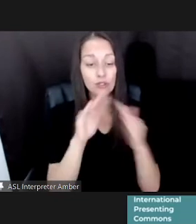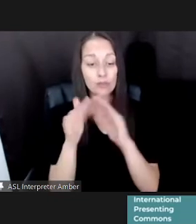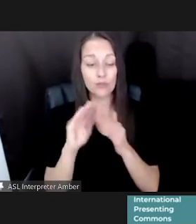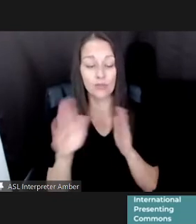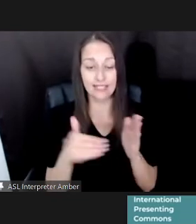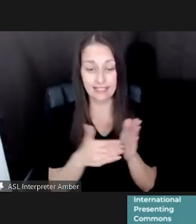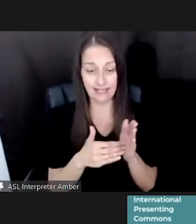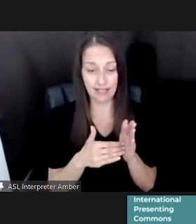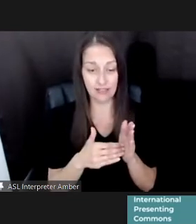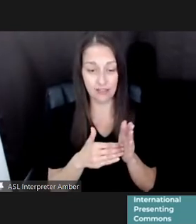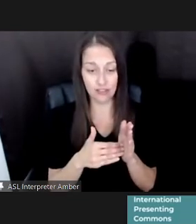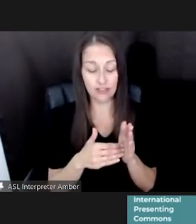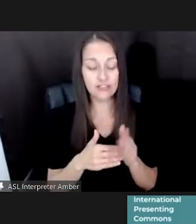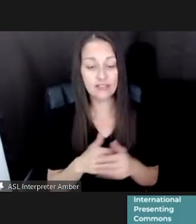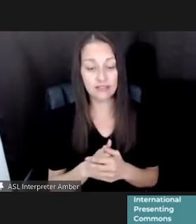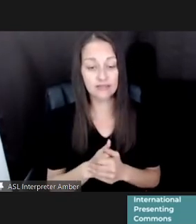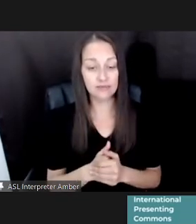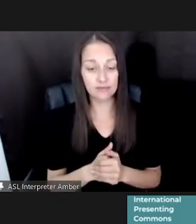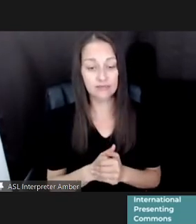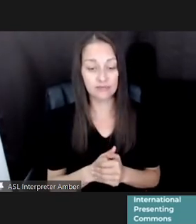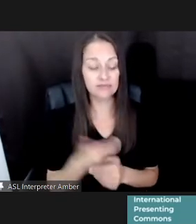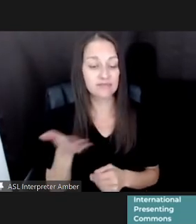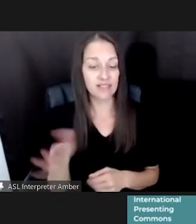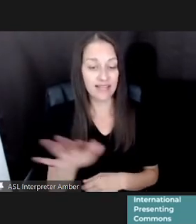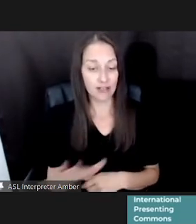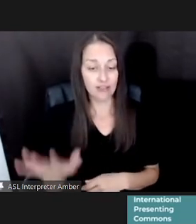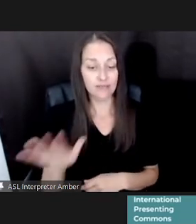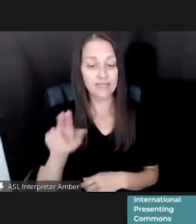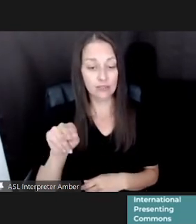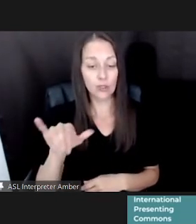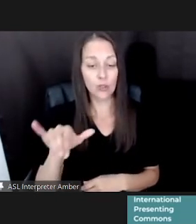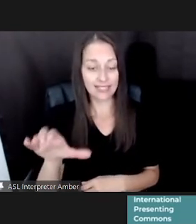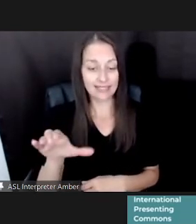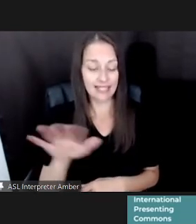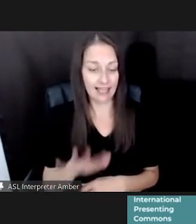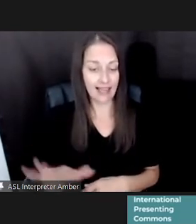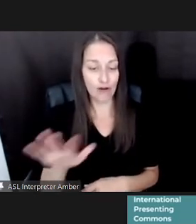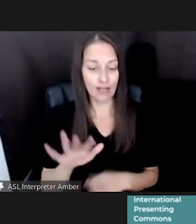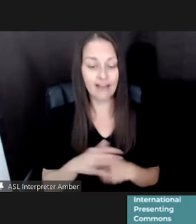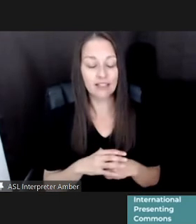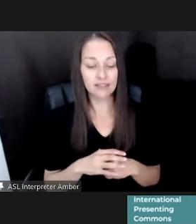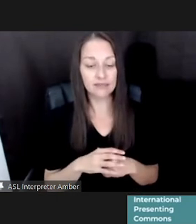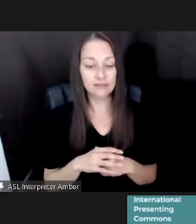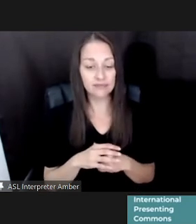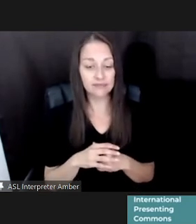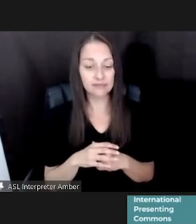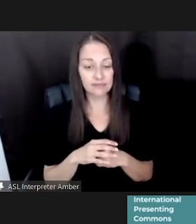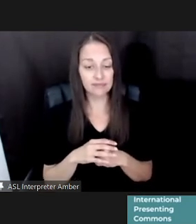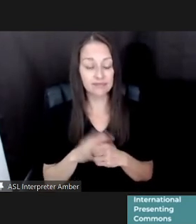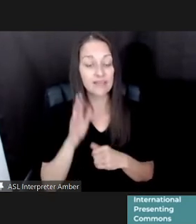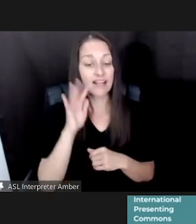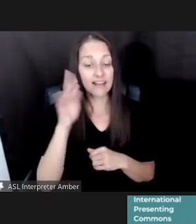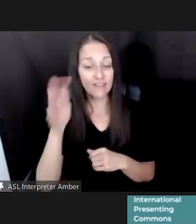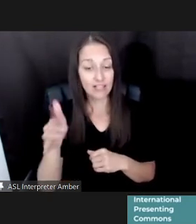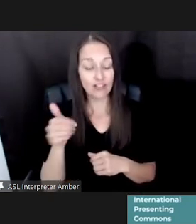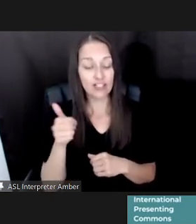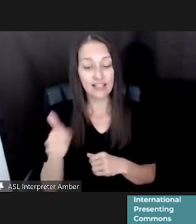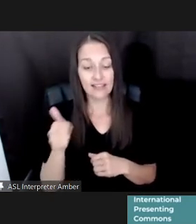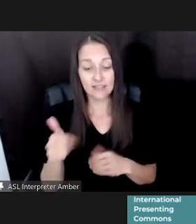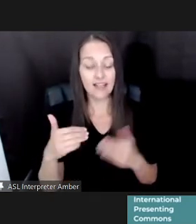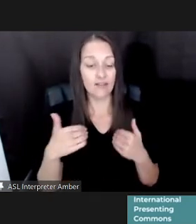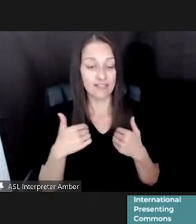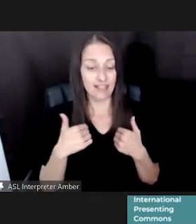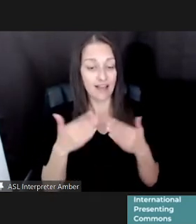within the US, the New York City area, and eventually puts on a public